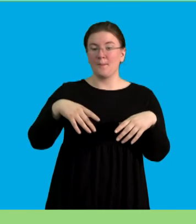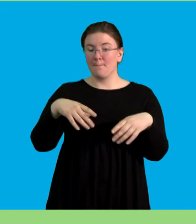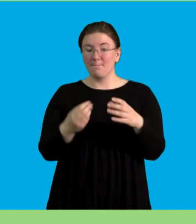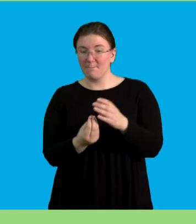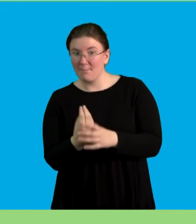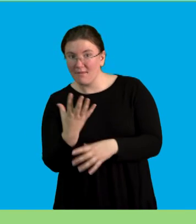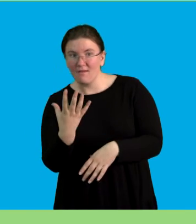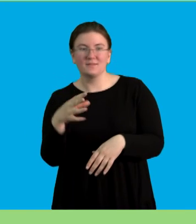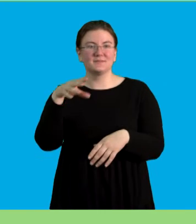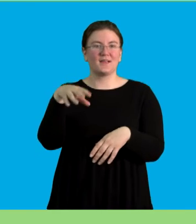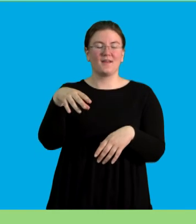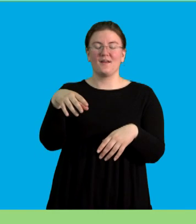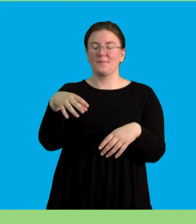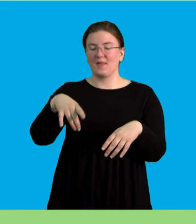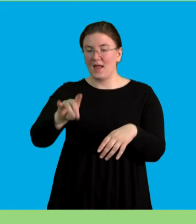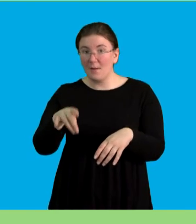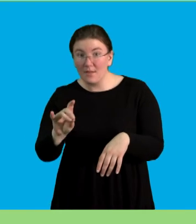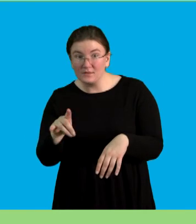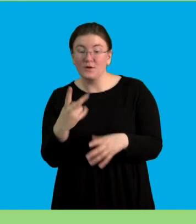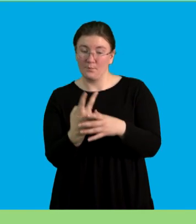plants and animals,